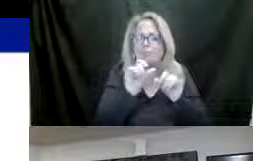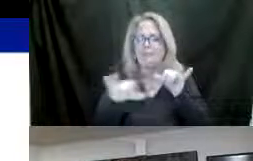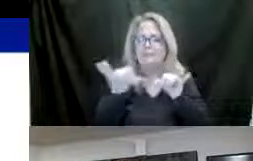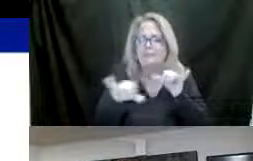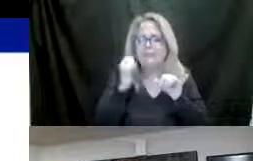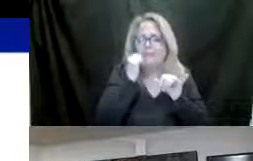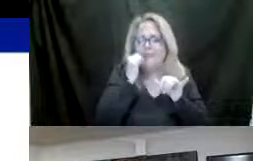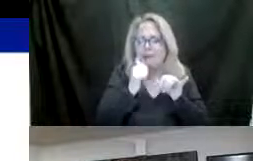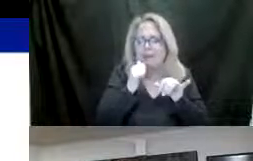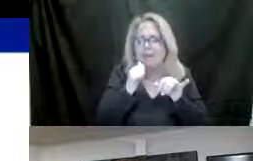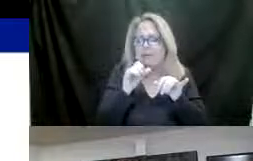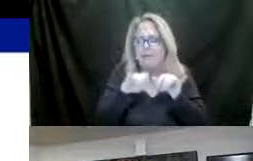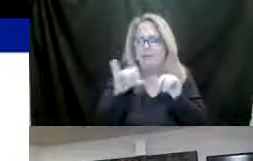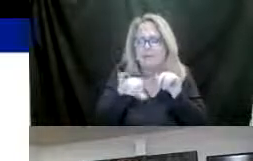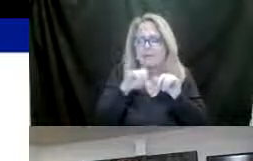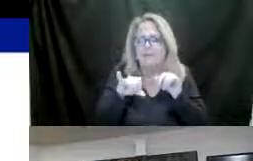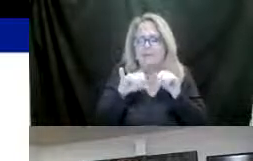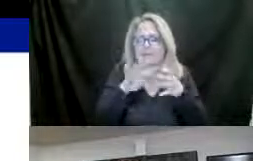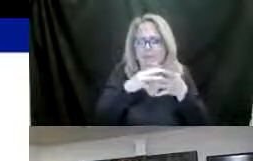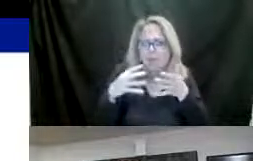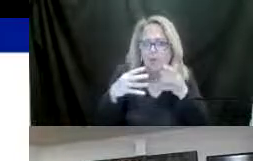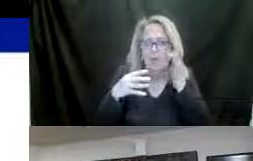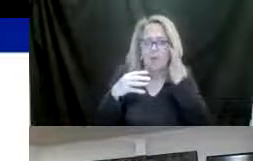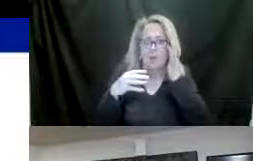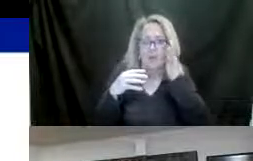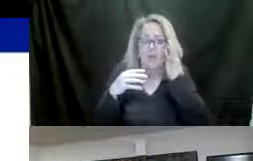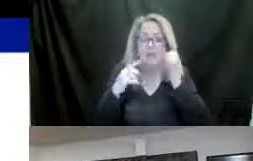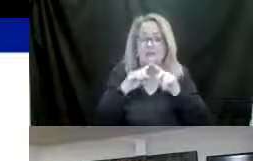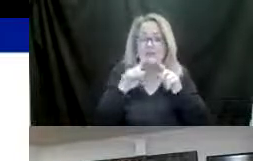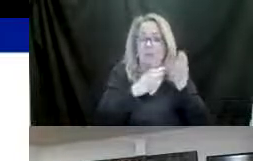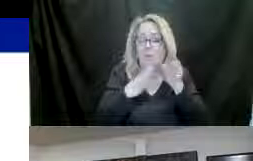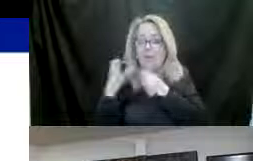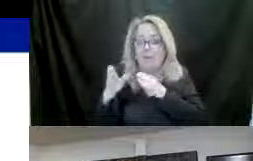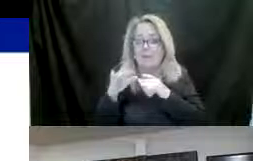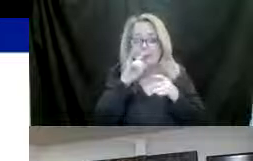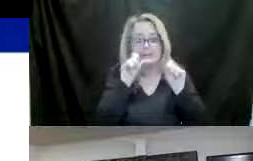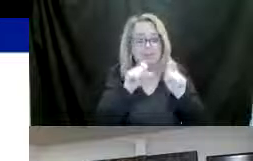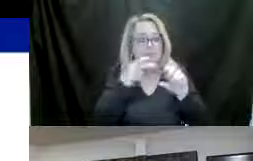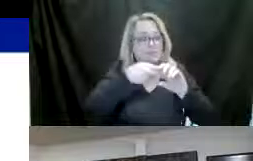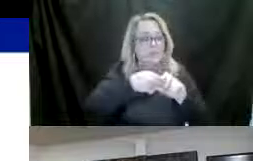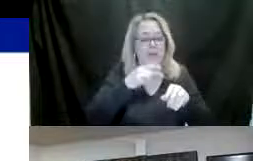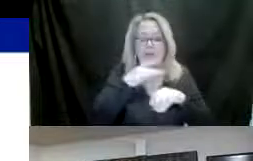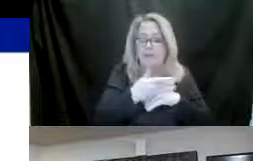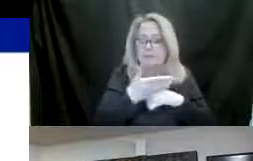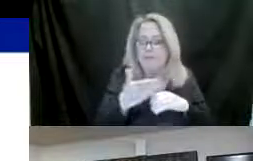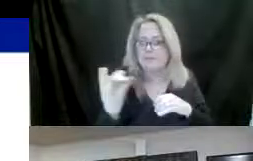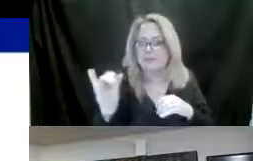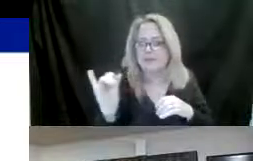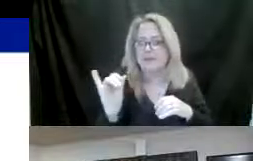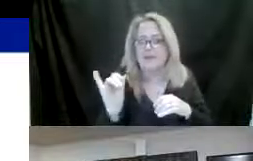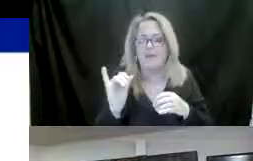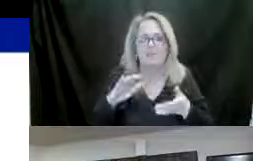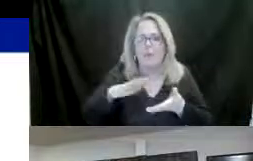and children have, and ways that kids can participate in little kind of early things, such as,